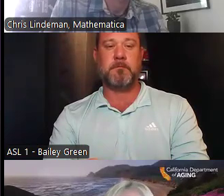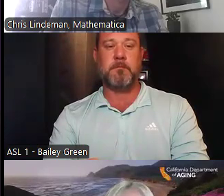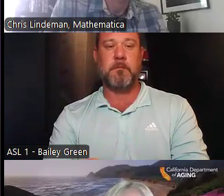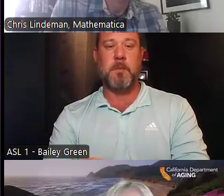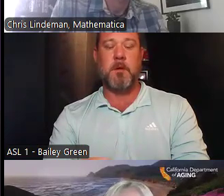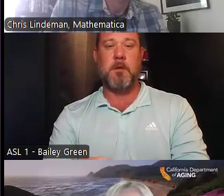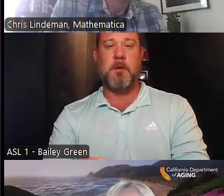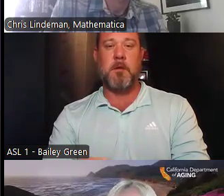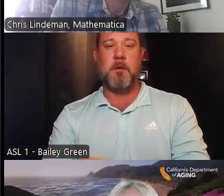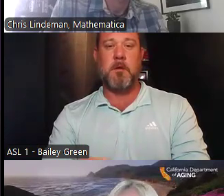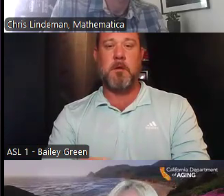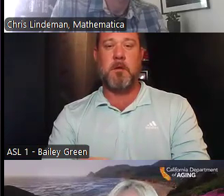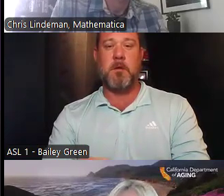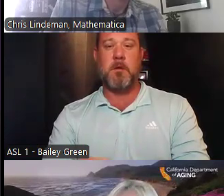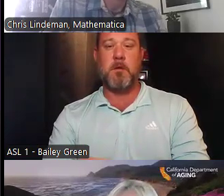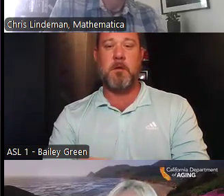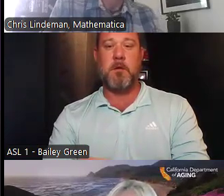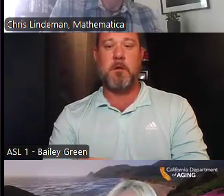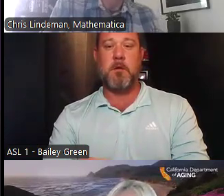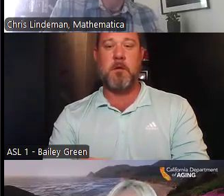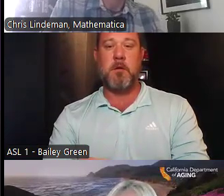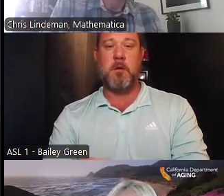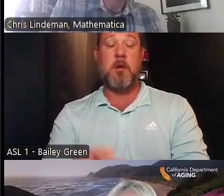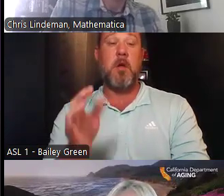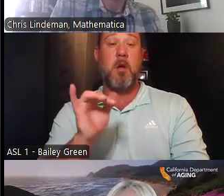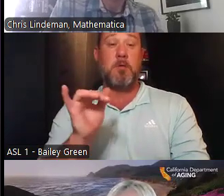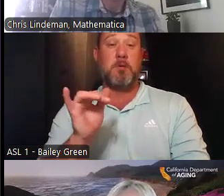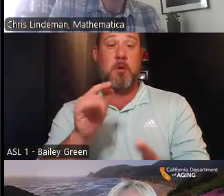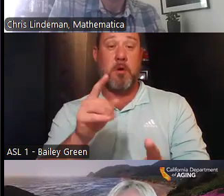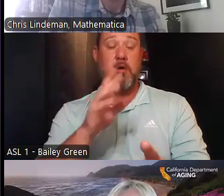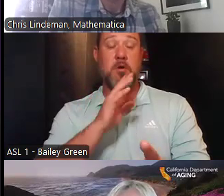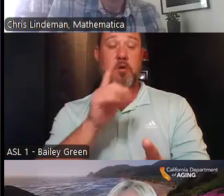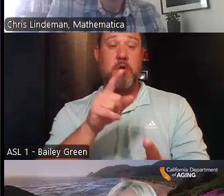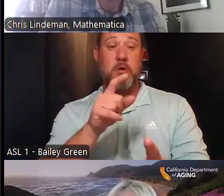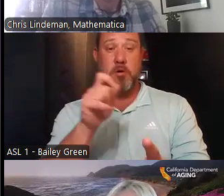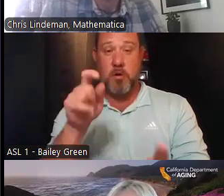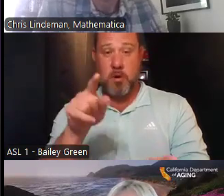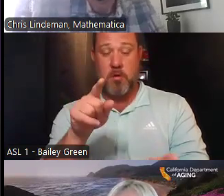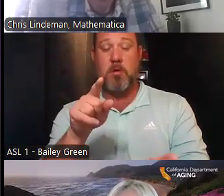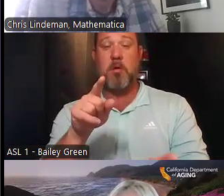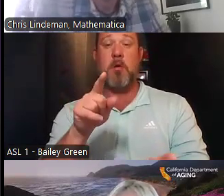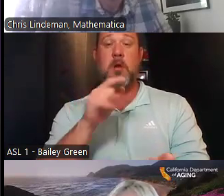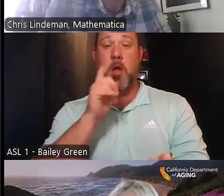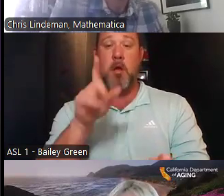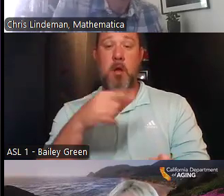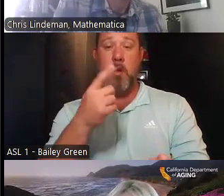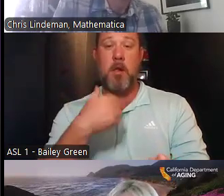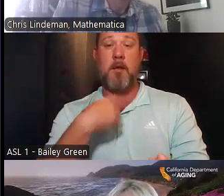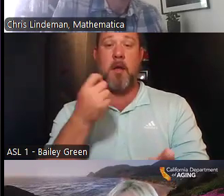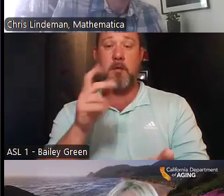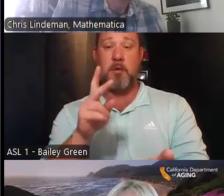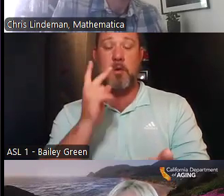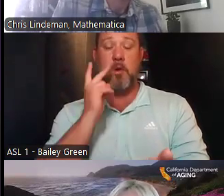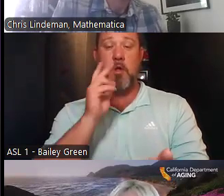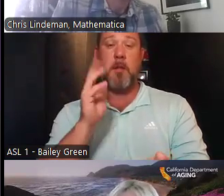Excellent. And I'll also note that while the data, and you just toggled to it, Chris, but not only do you have the opportunity to look